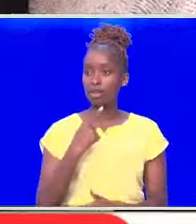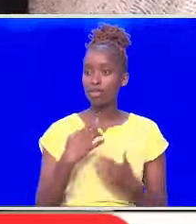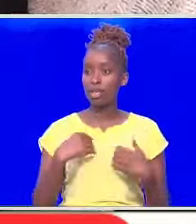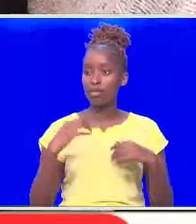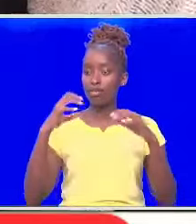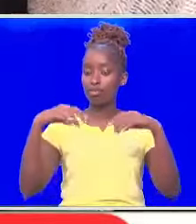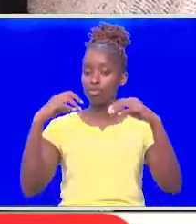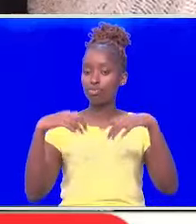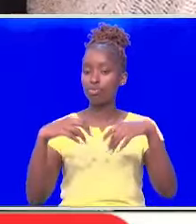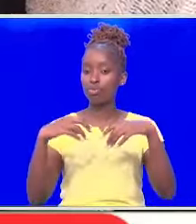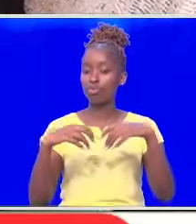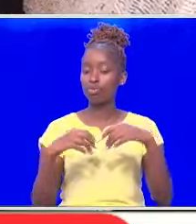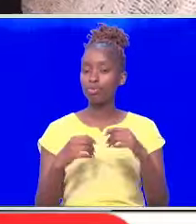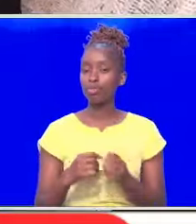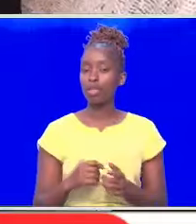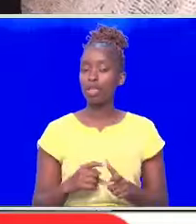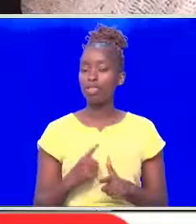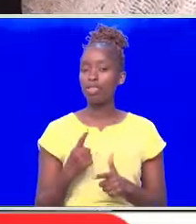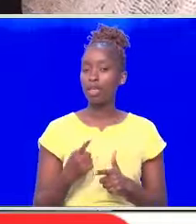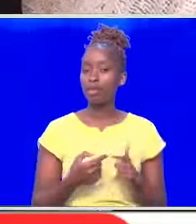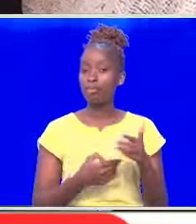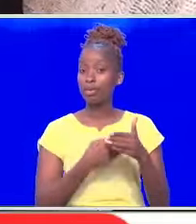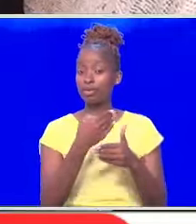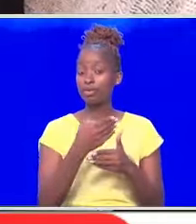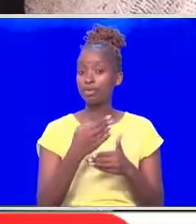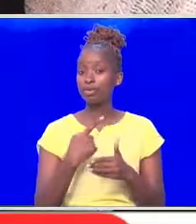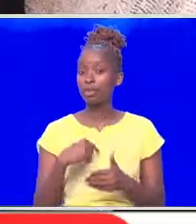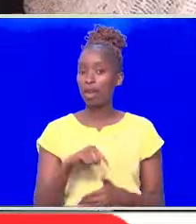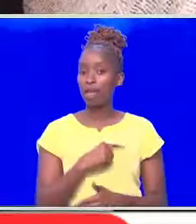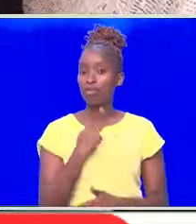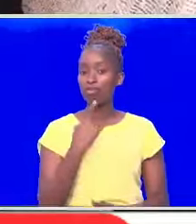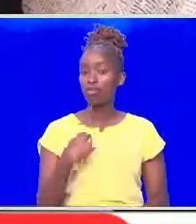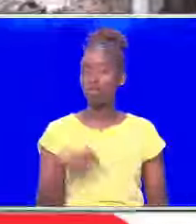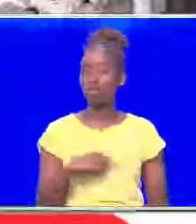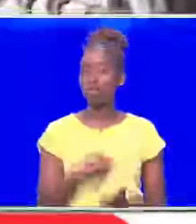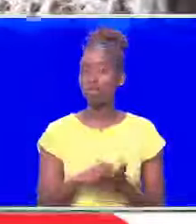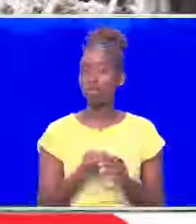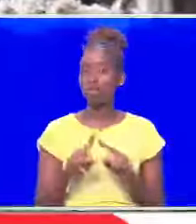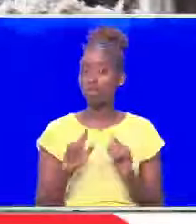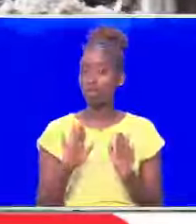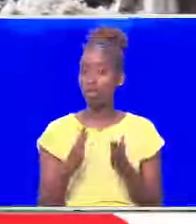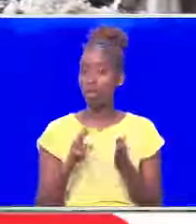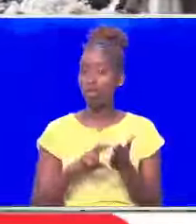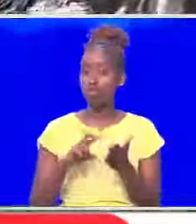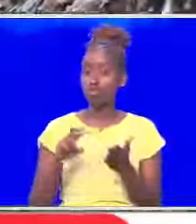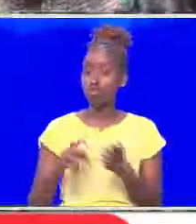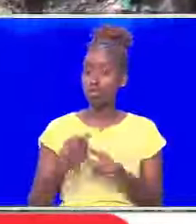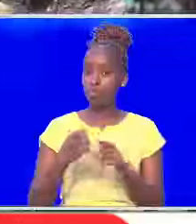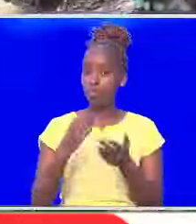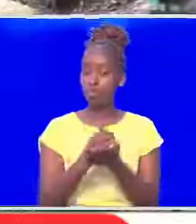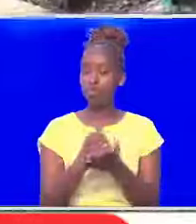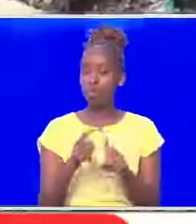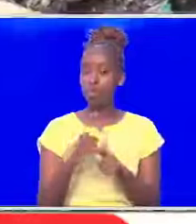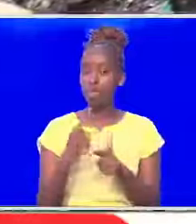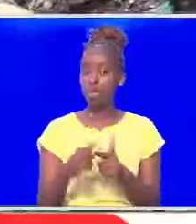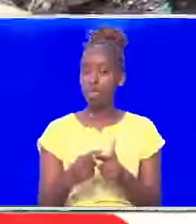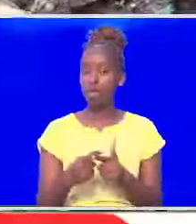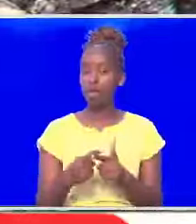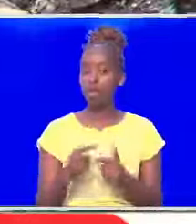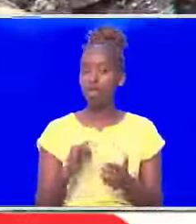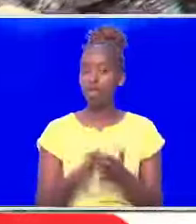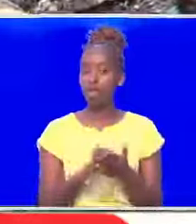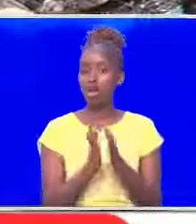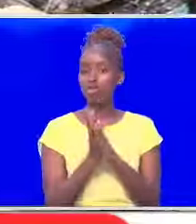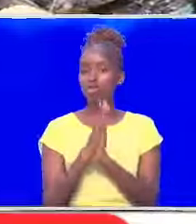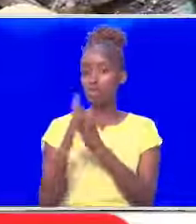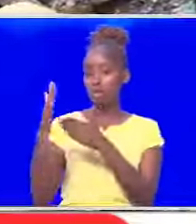last 2 days ya mtaro itakuwa imemalizika, but vile alitoka tu hivi ndio story iliisha. Amidst the floodwaters, residents have raised